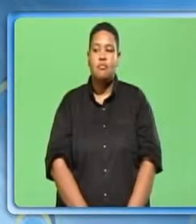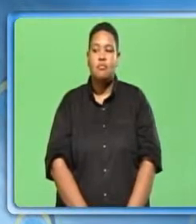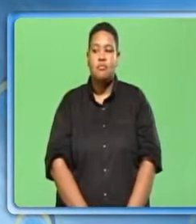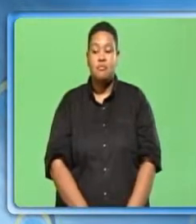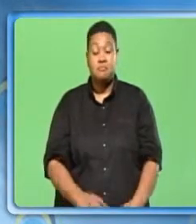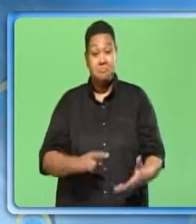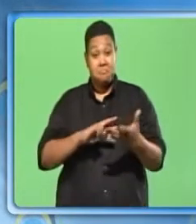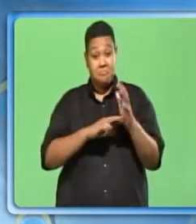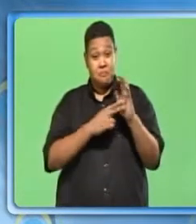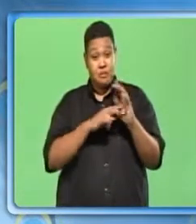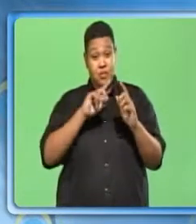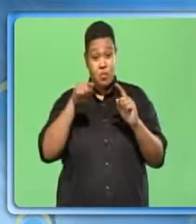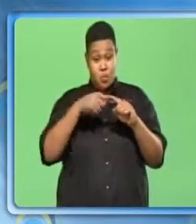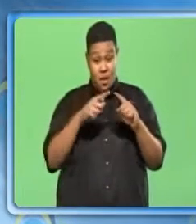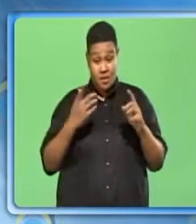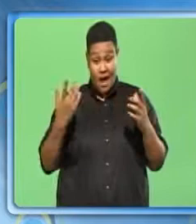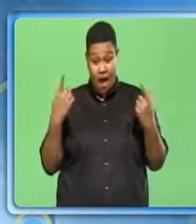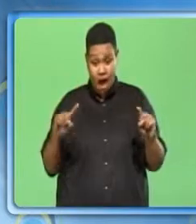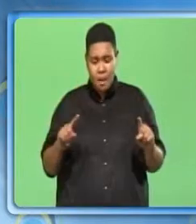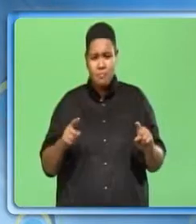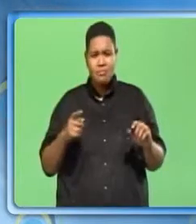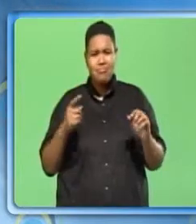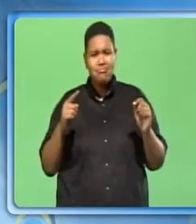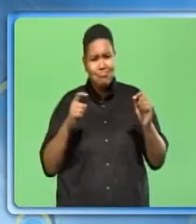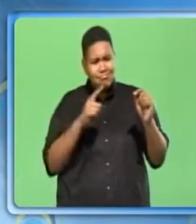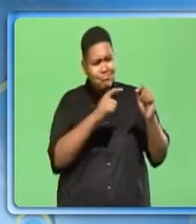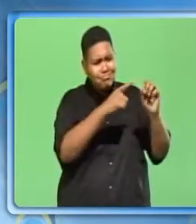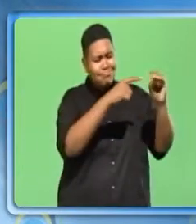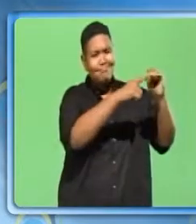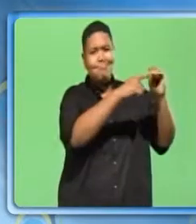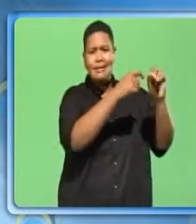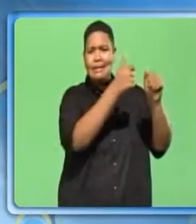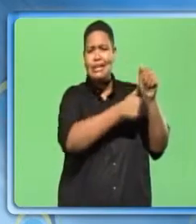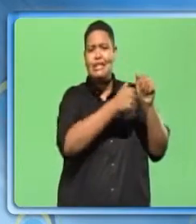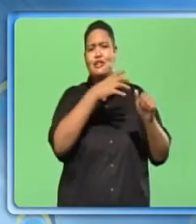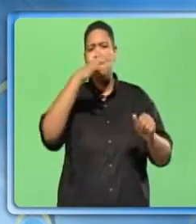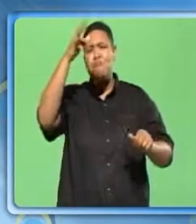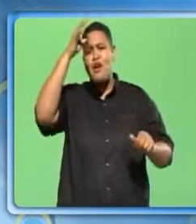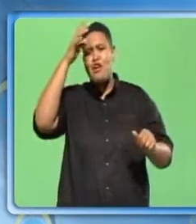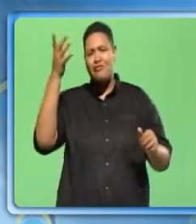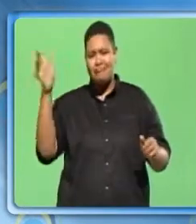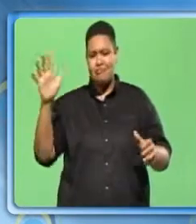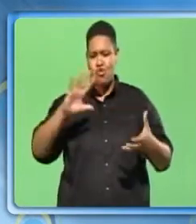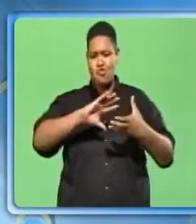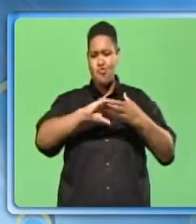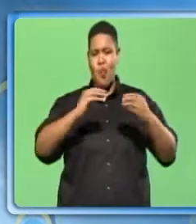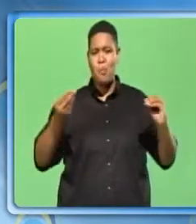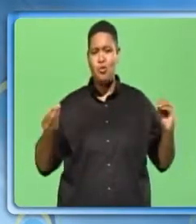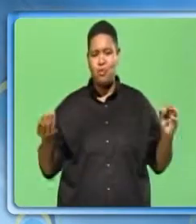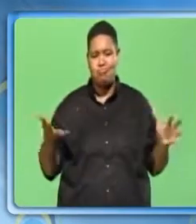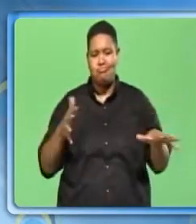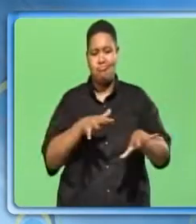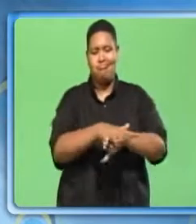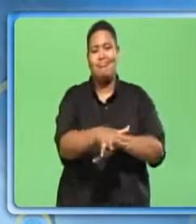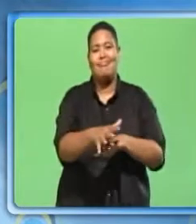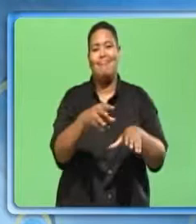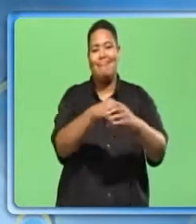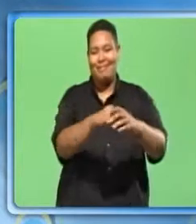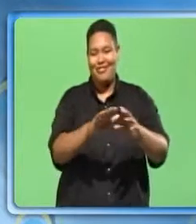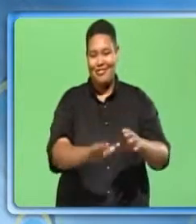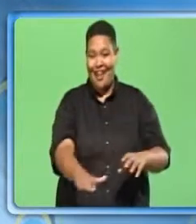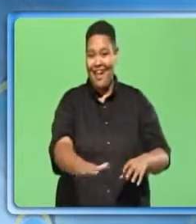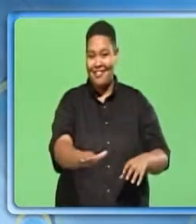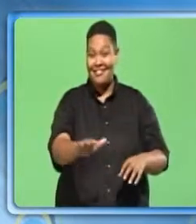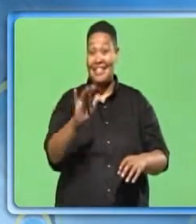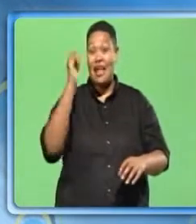Thus, when fertilization occurs, each parent passes on one complete set of chromosomes to the child. As